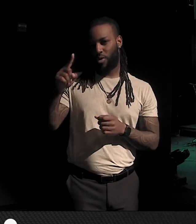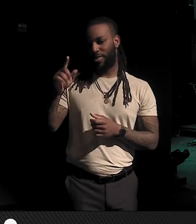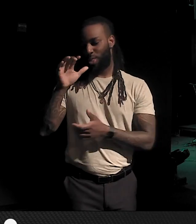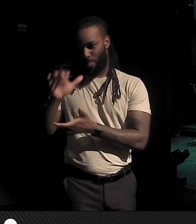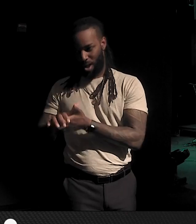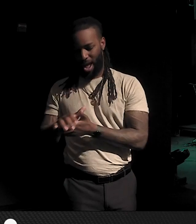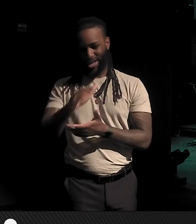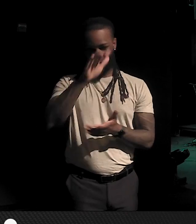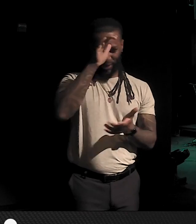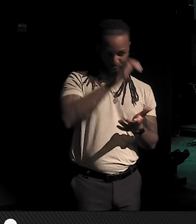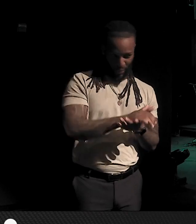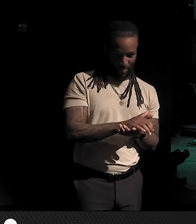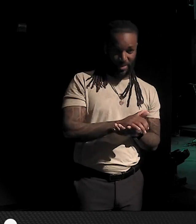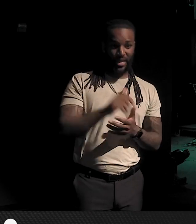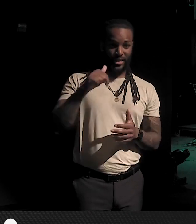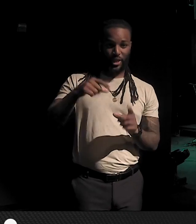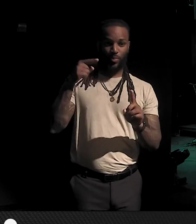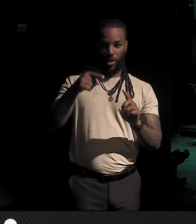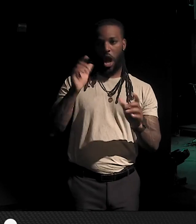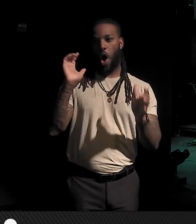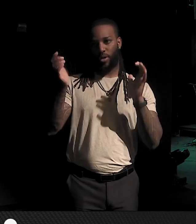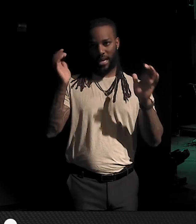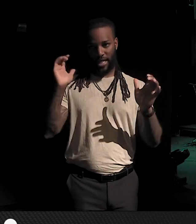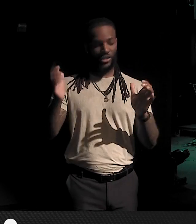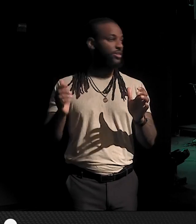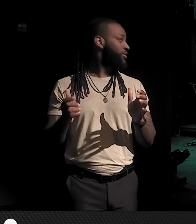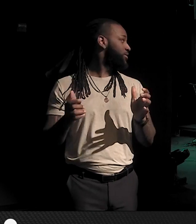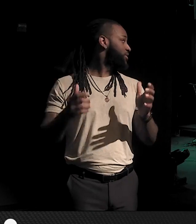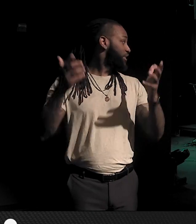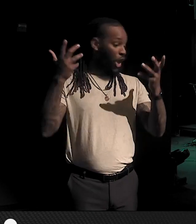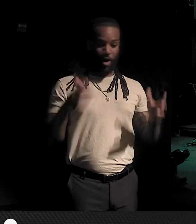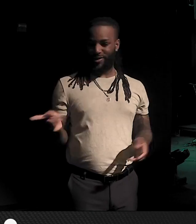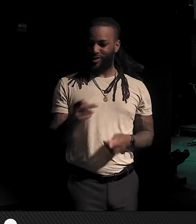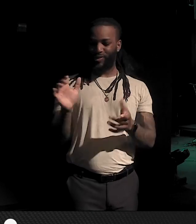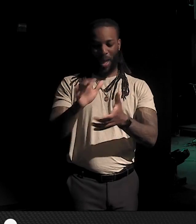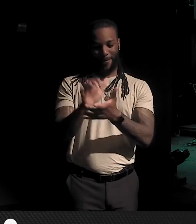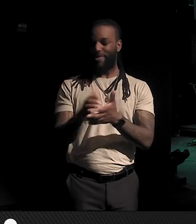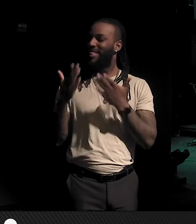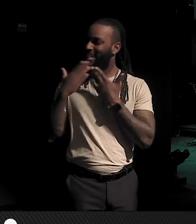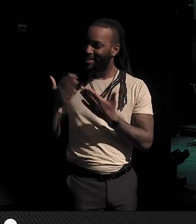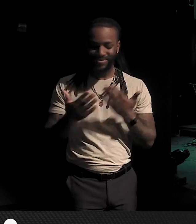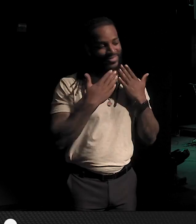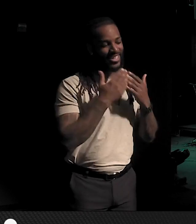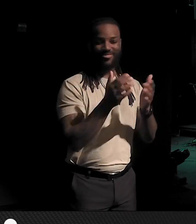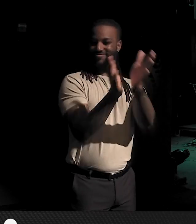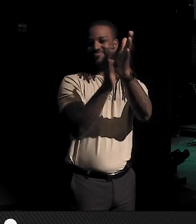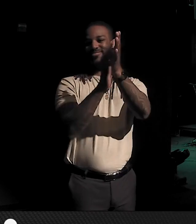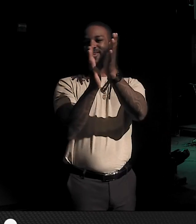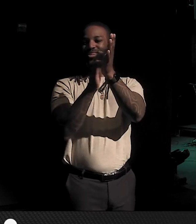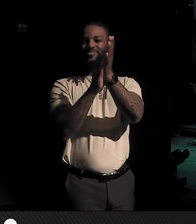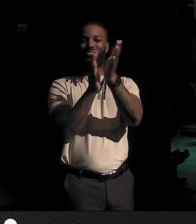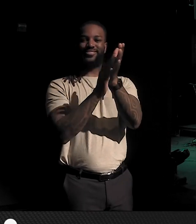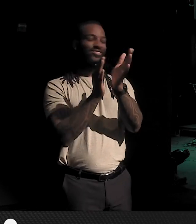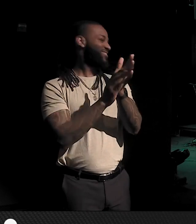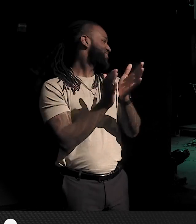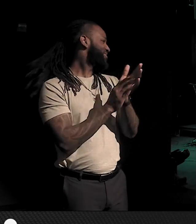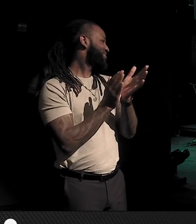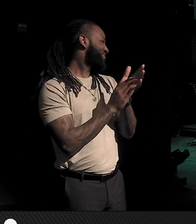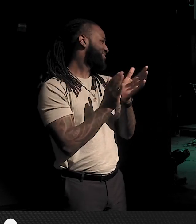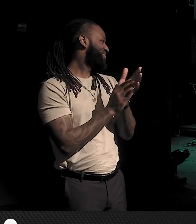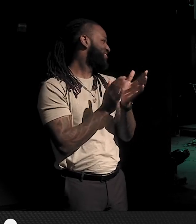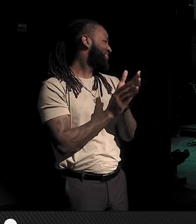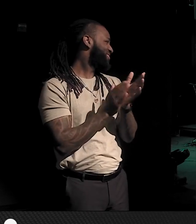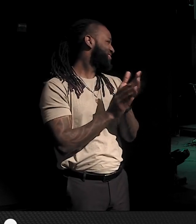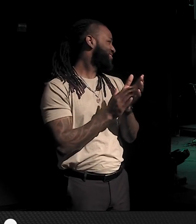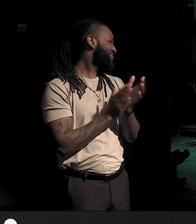groom. And at this point, our analogy is now going to be over because you're now married. So thank you. Everybody give them a round of applause. Thank you. Thank